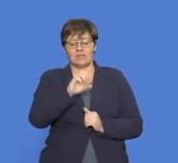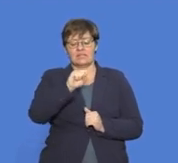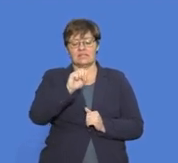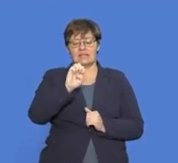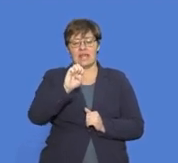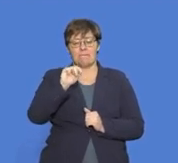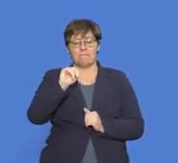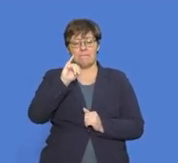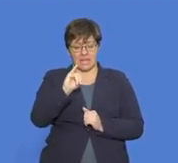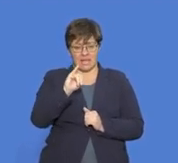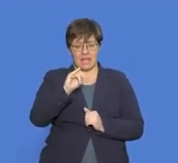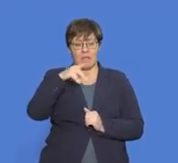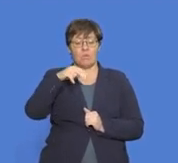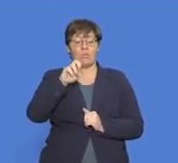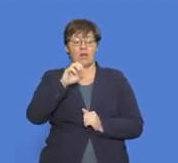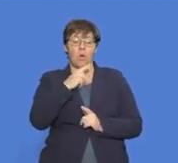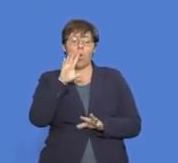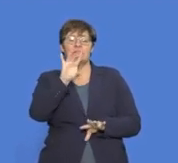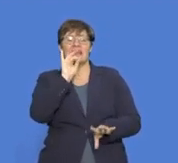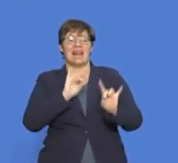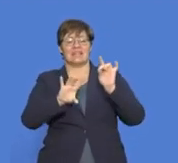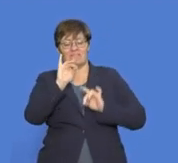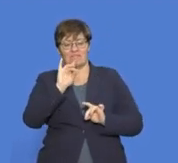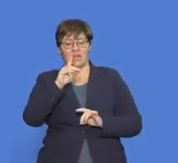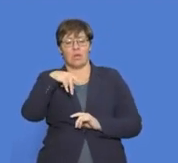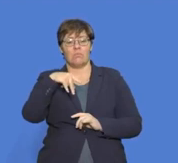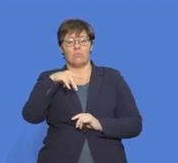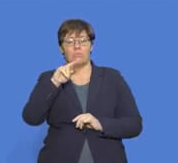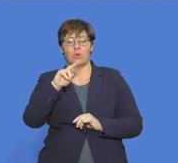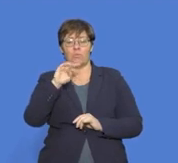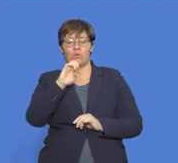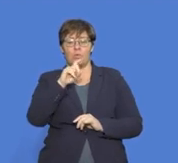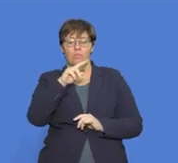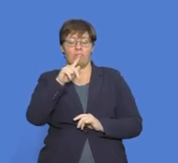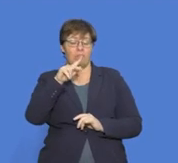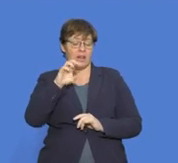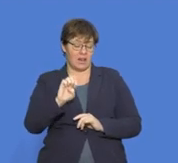semi-permeable or selectively permeable membrane.